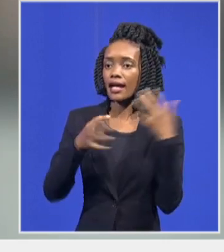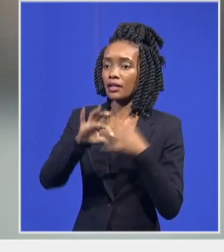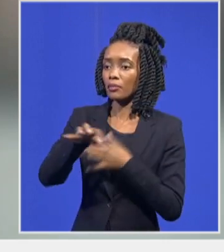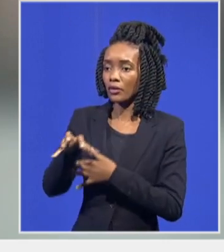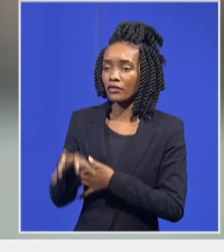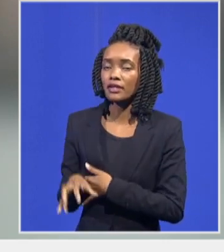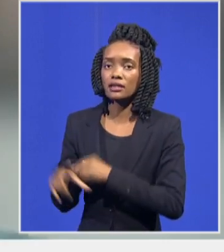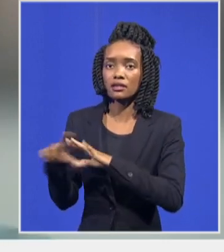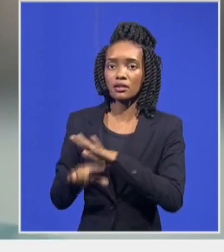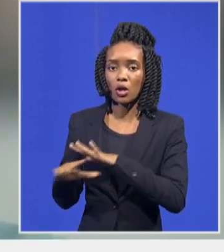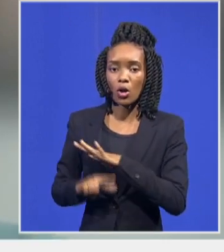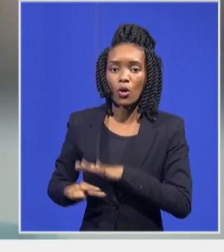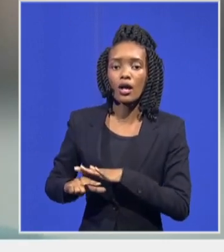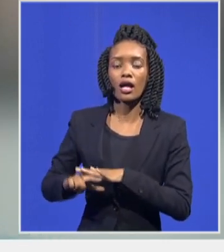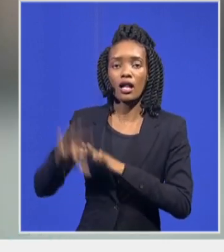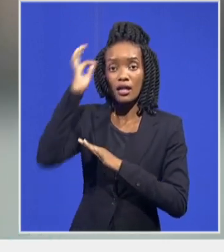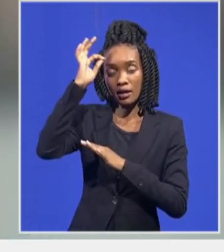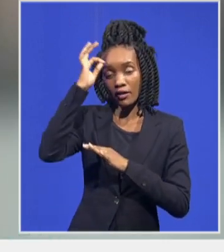have to do.